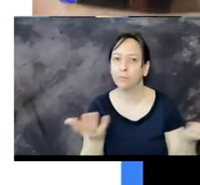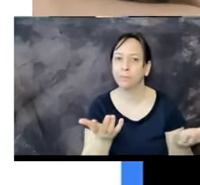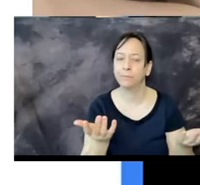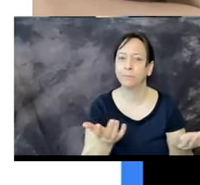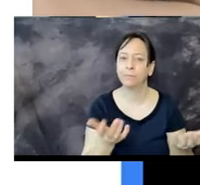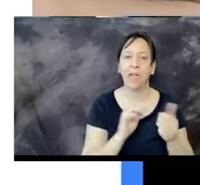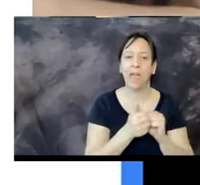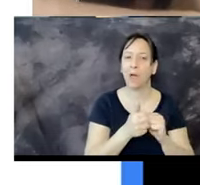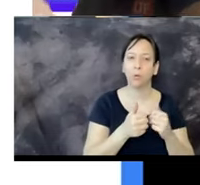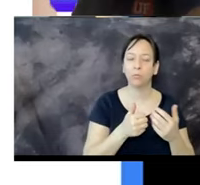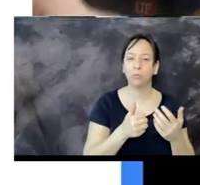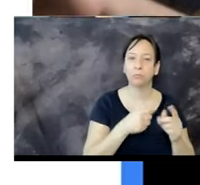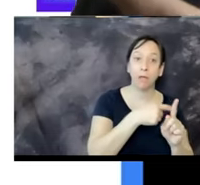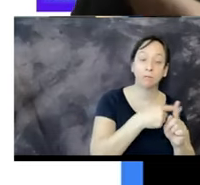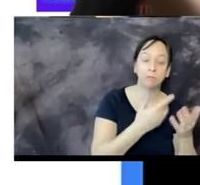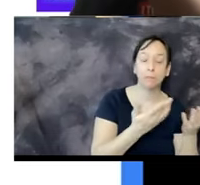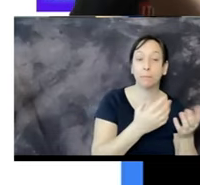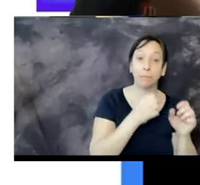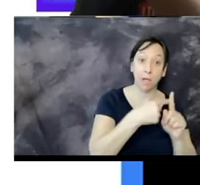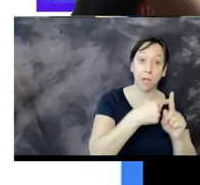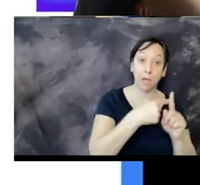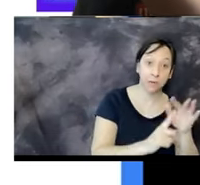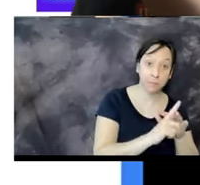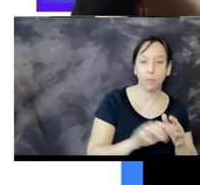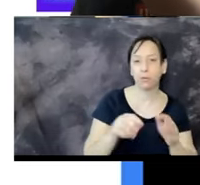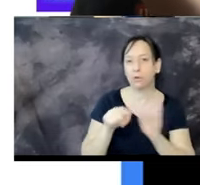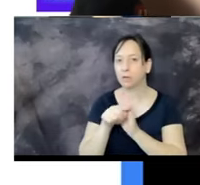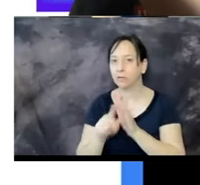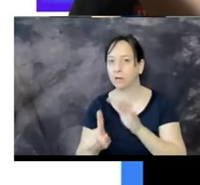Let's put those in the chat. We'll take a look.